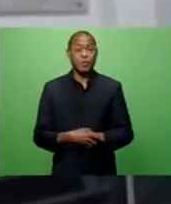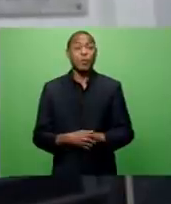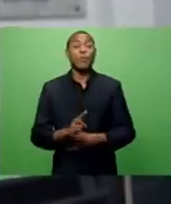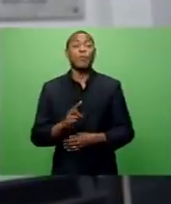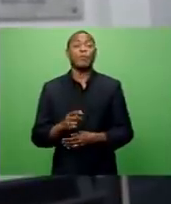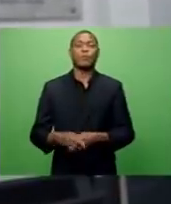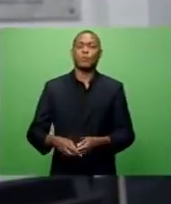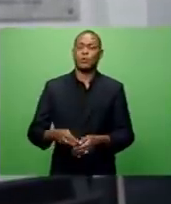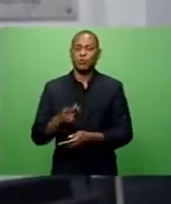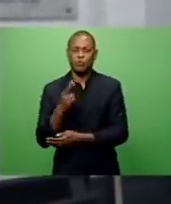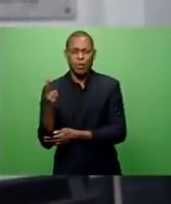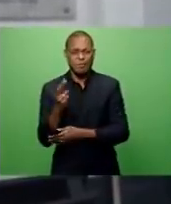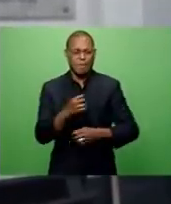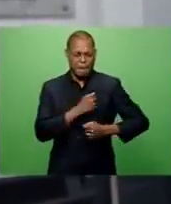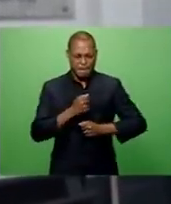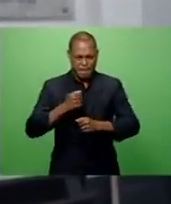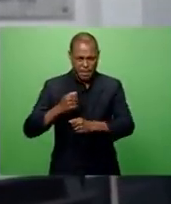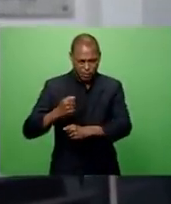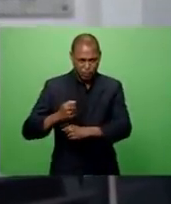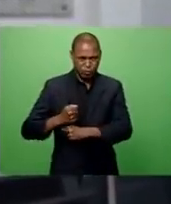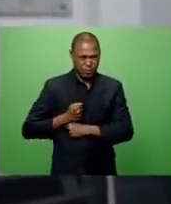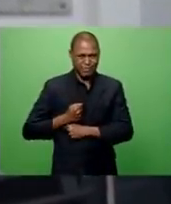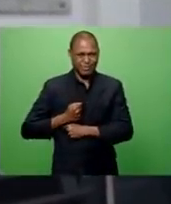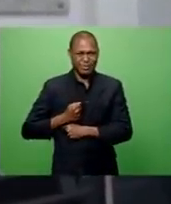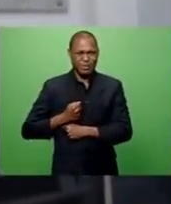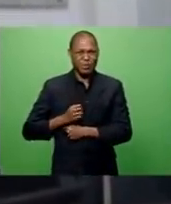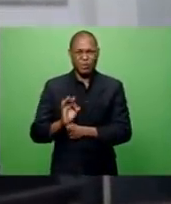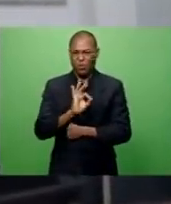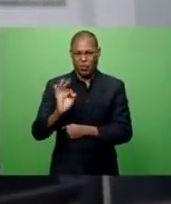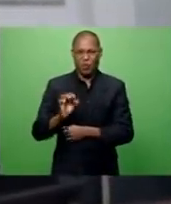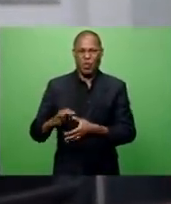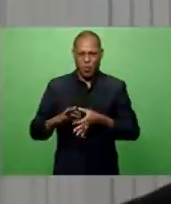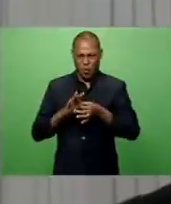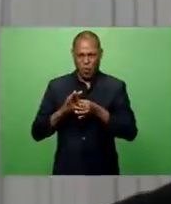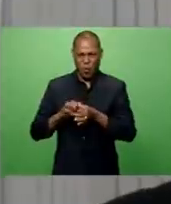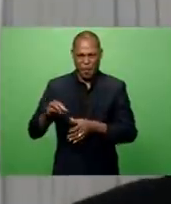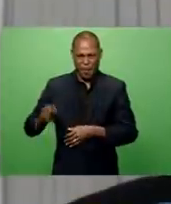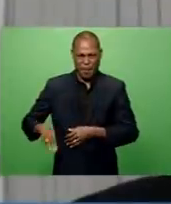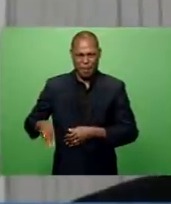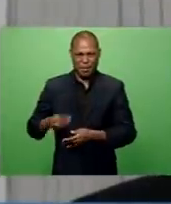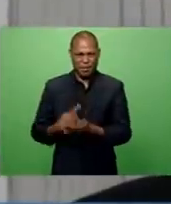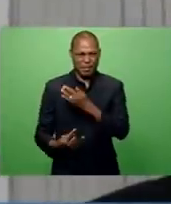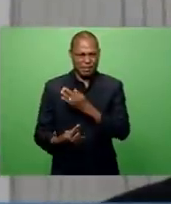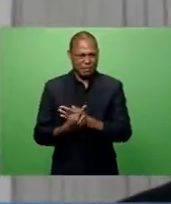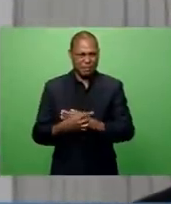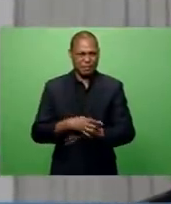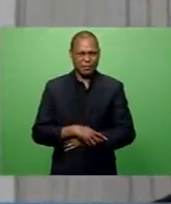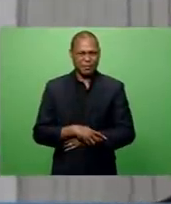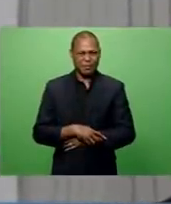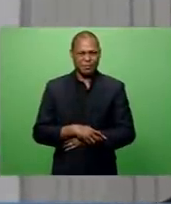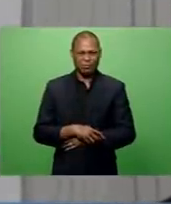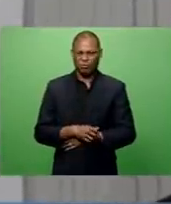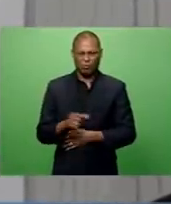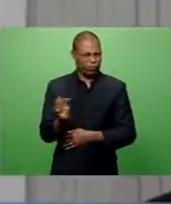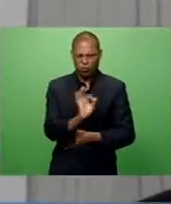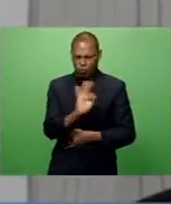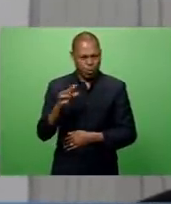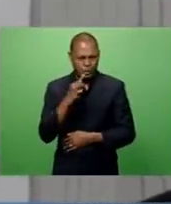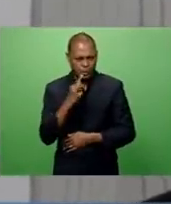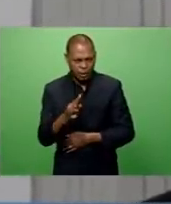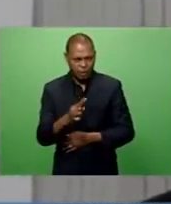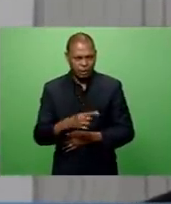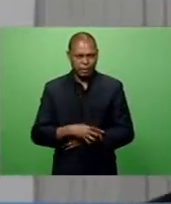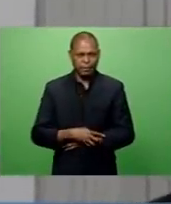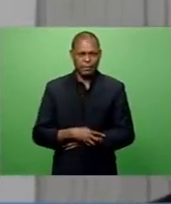use of military input did not go down well with one of his own. Yeah, that should not have been said. And I